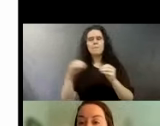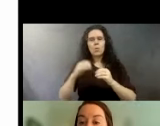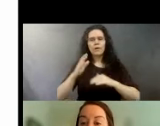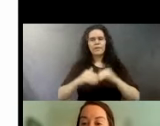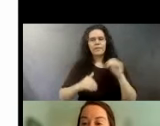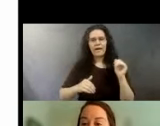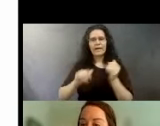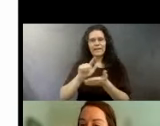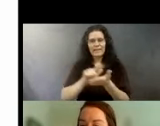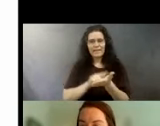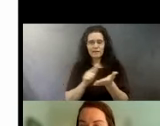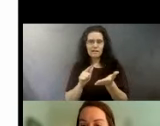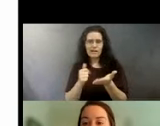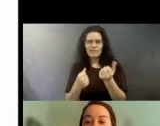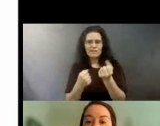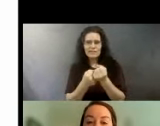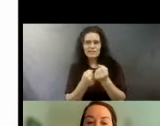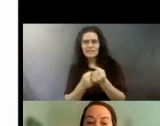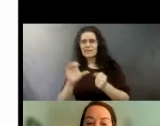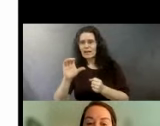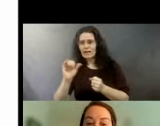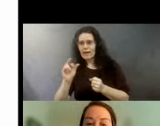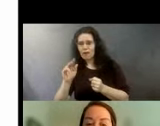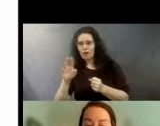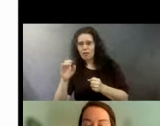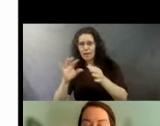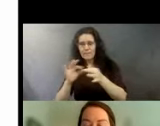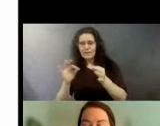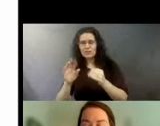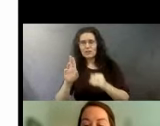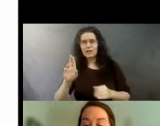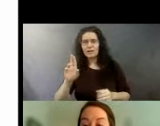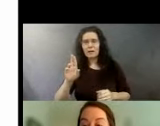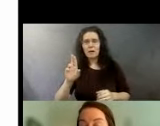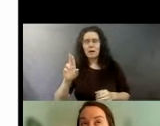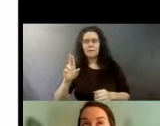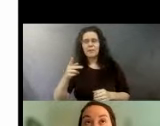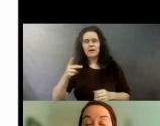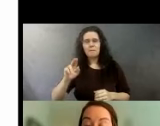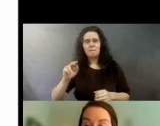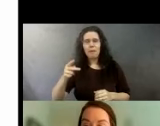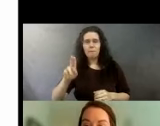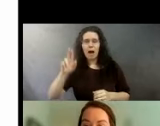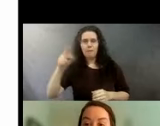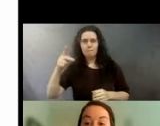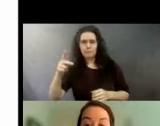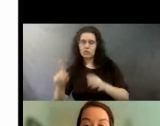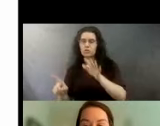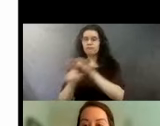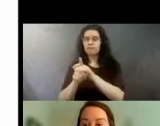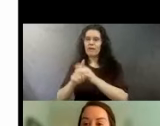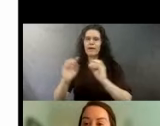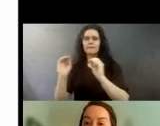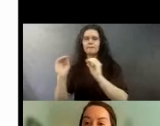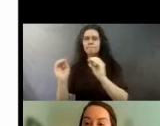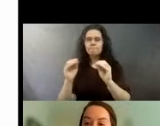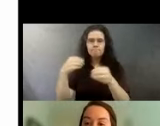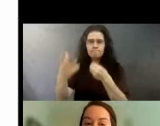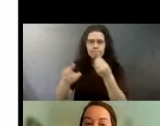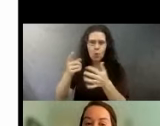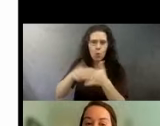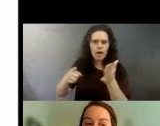about the pop-up, and that to me seems to place a high importance on training, both